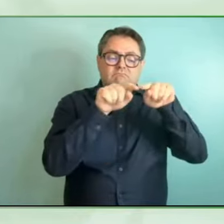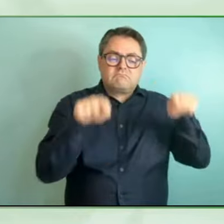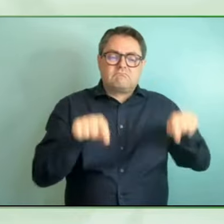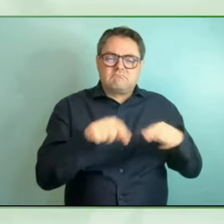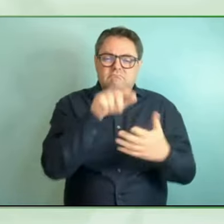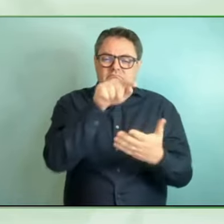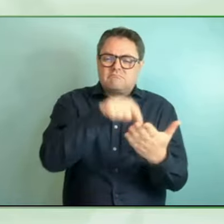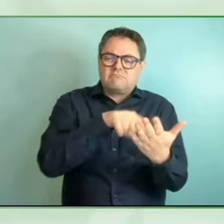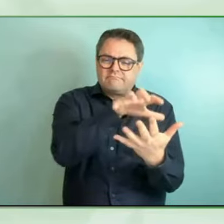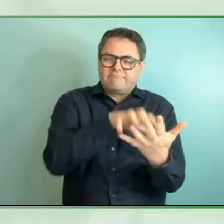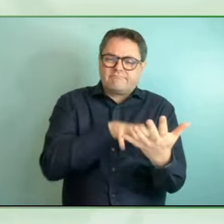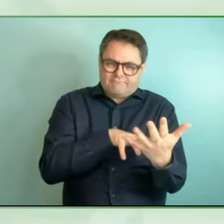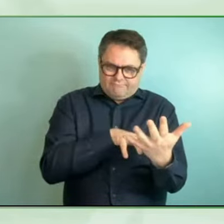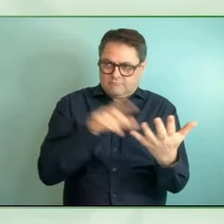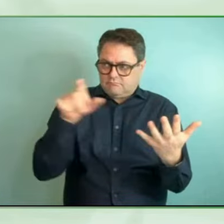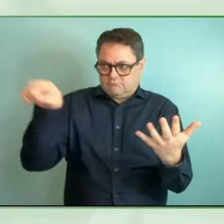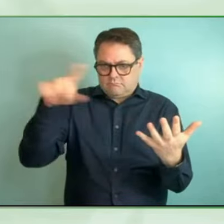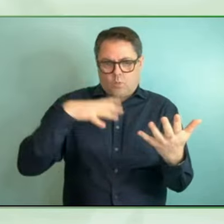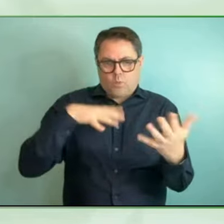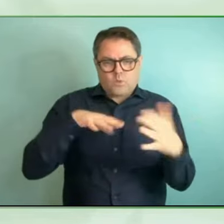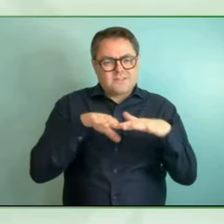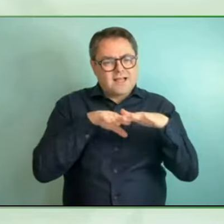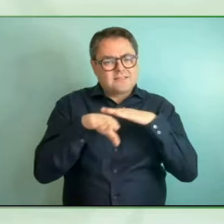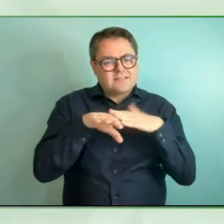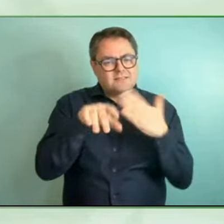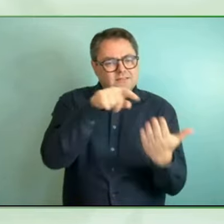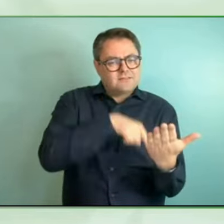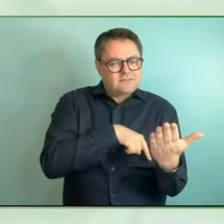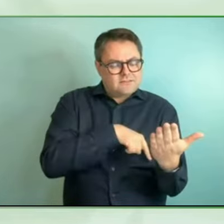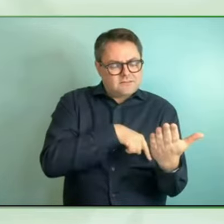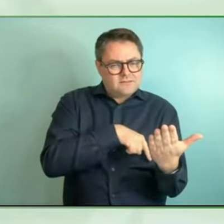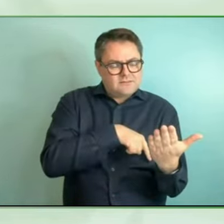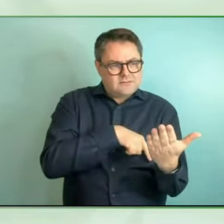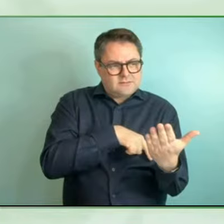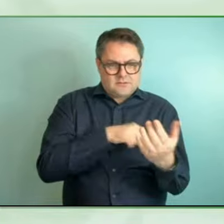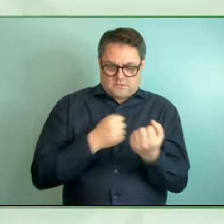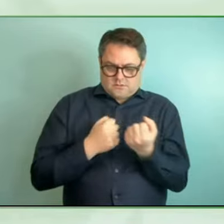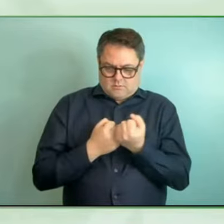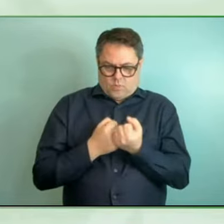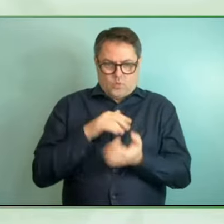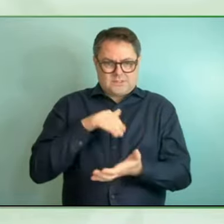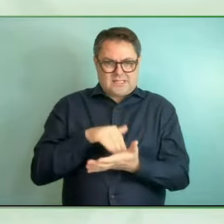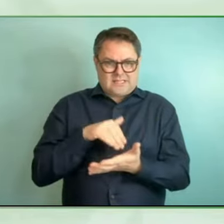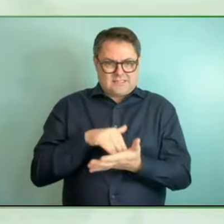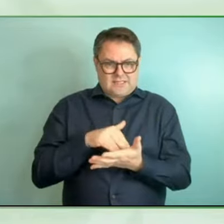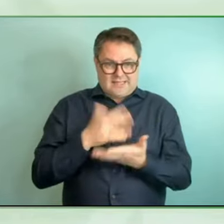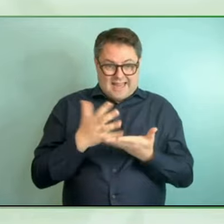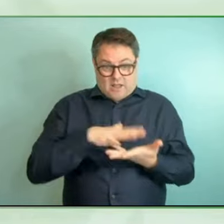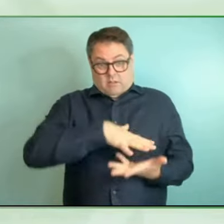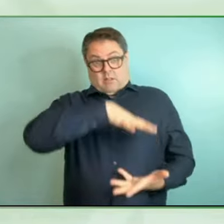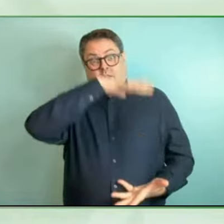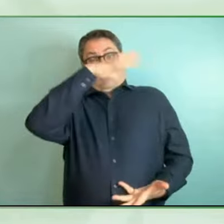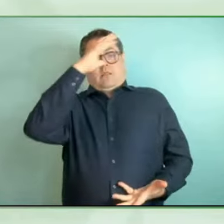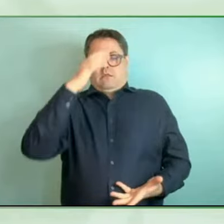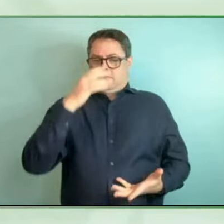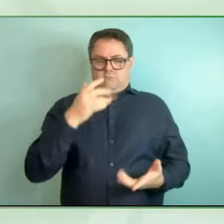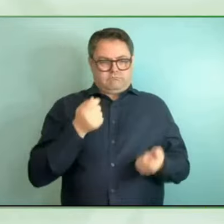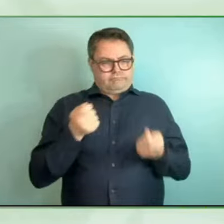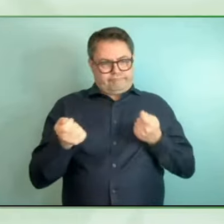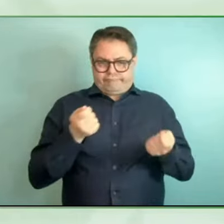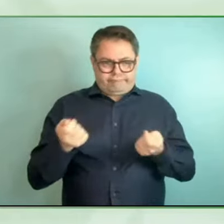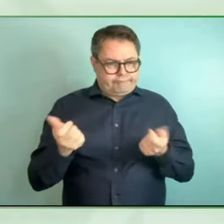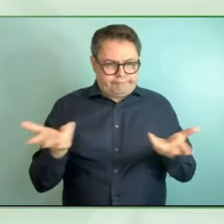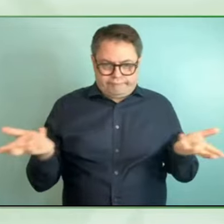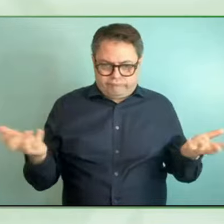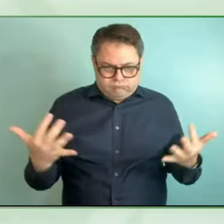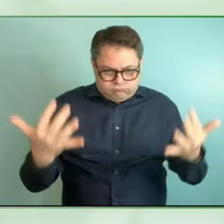to be accessible, the support center cannot cope with the number of documents, and they cannot